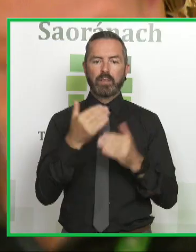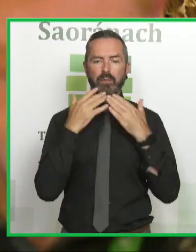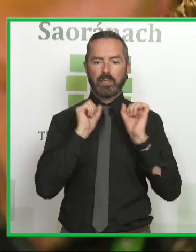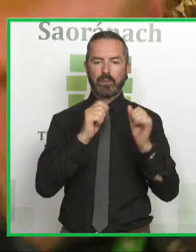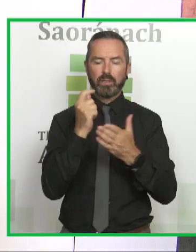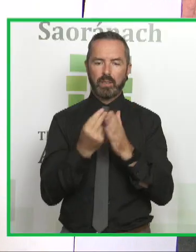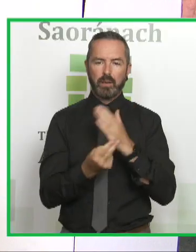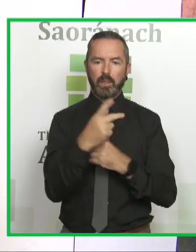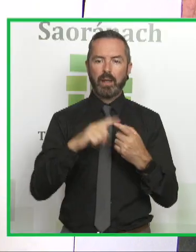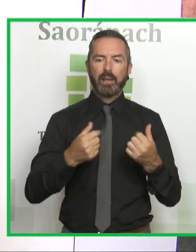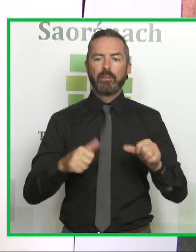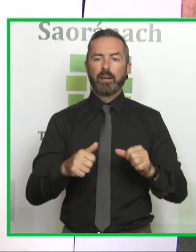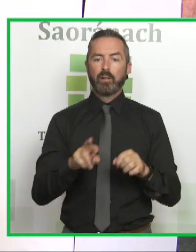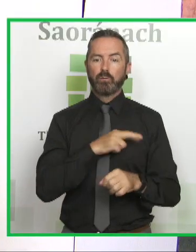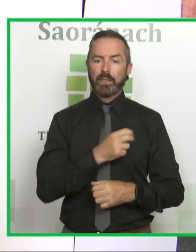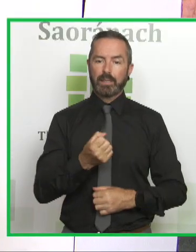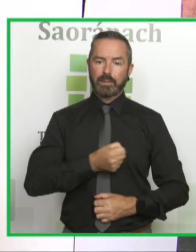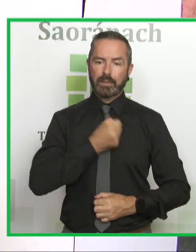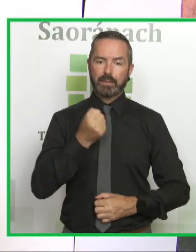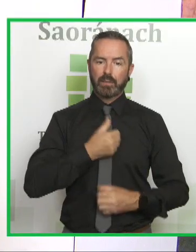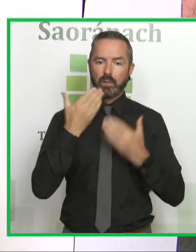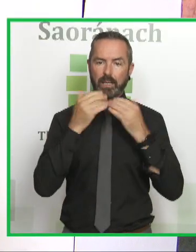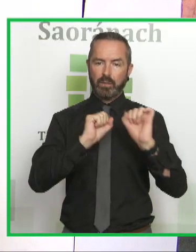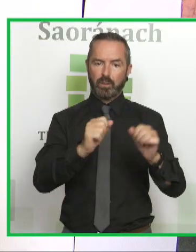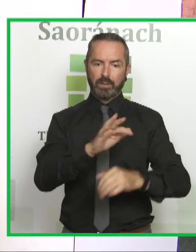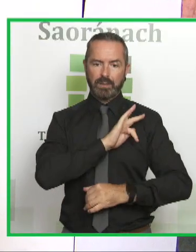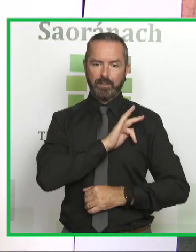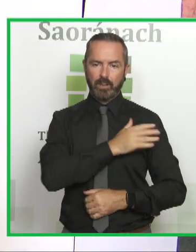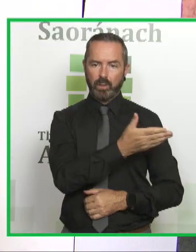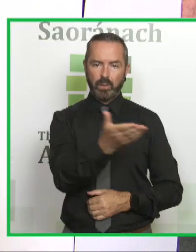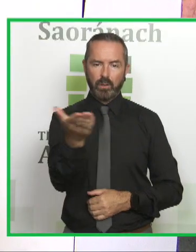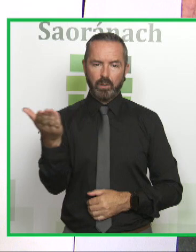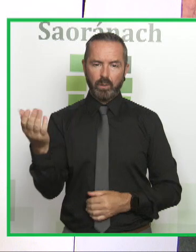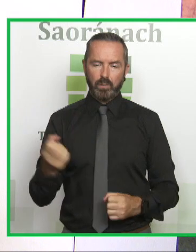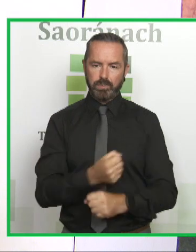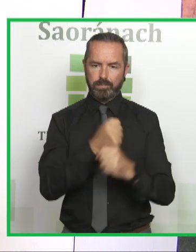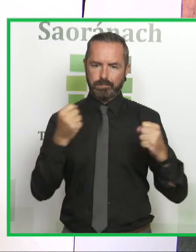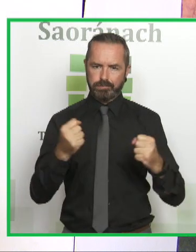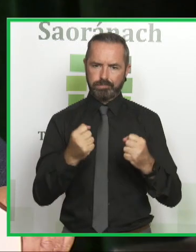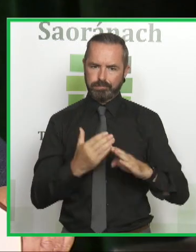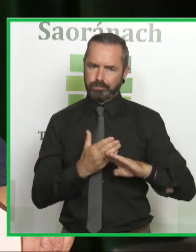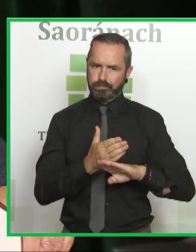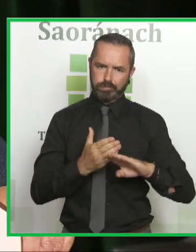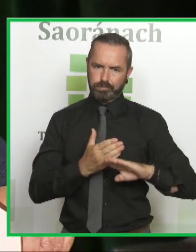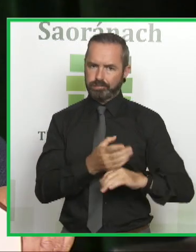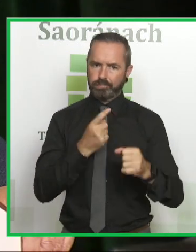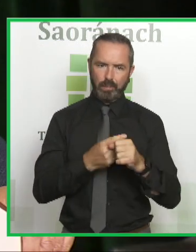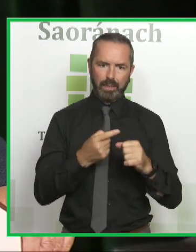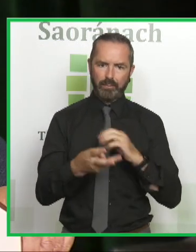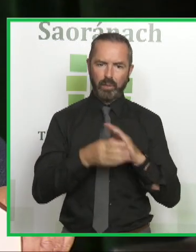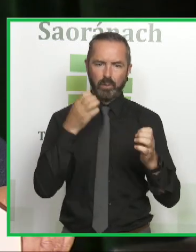to us. Finally, a really sincere thanks to yourselves. You have put in a tremendous shift once again the